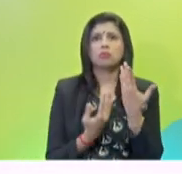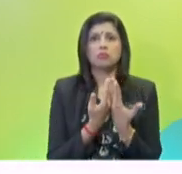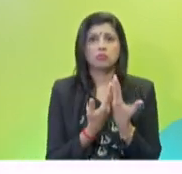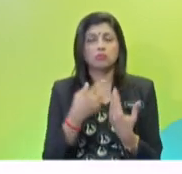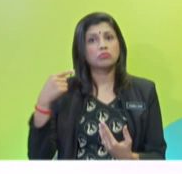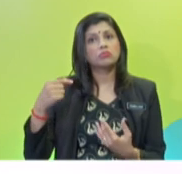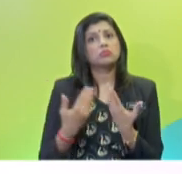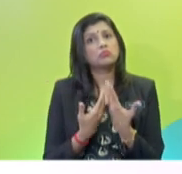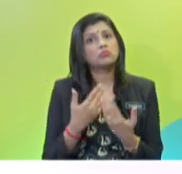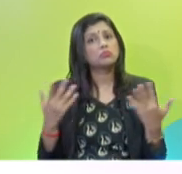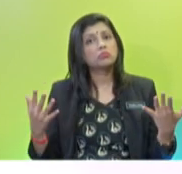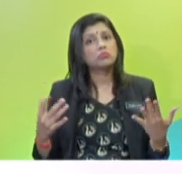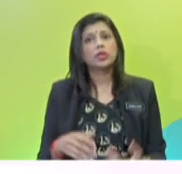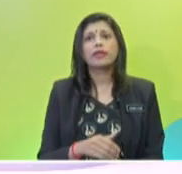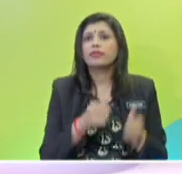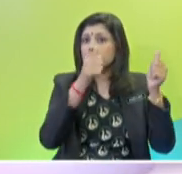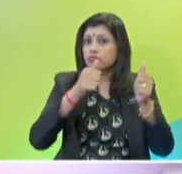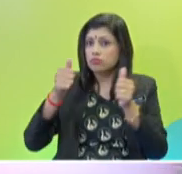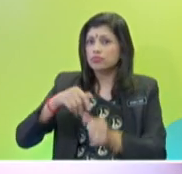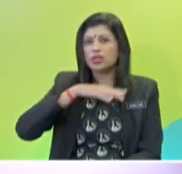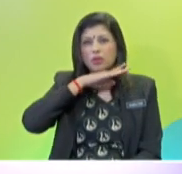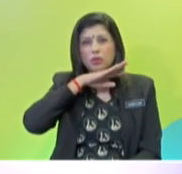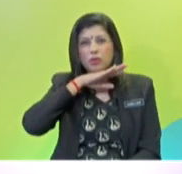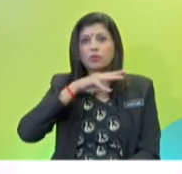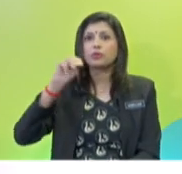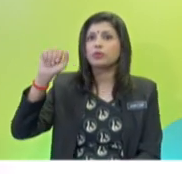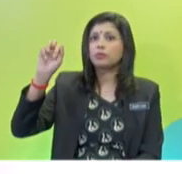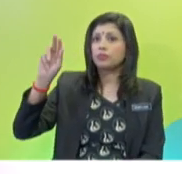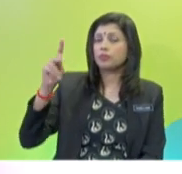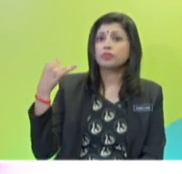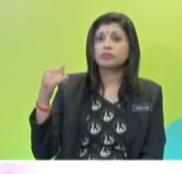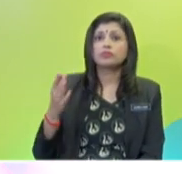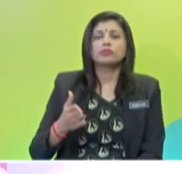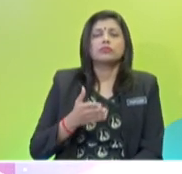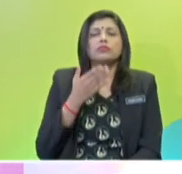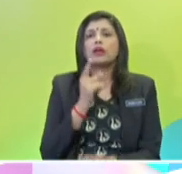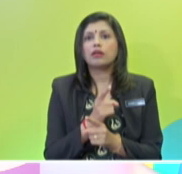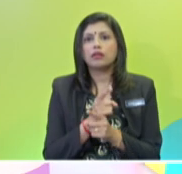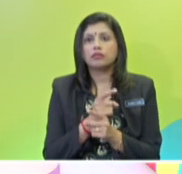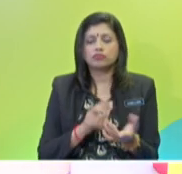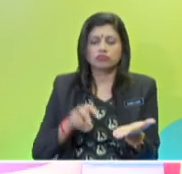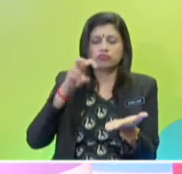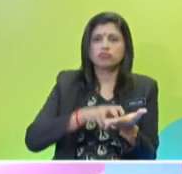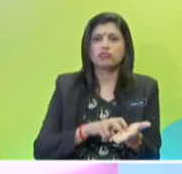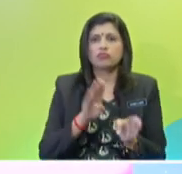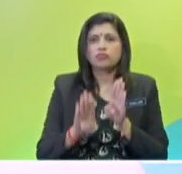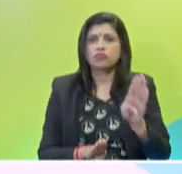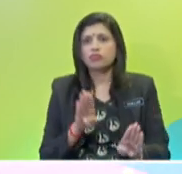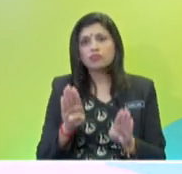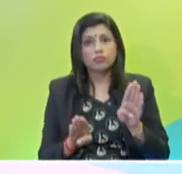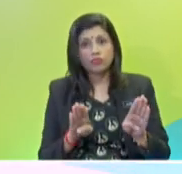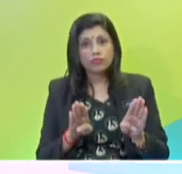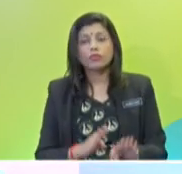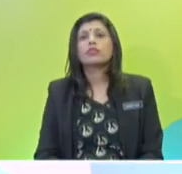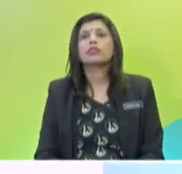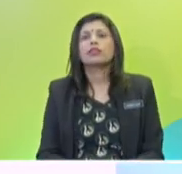the air was polluted. Mark couldn't breathe properly, so he quickly jumped onto his bike. Whoosh! Clunk!